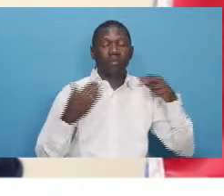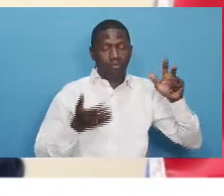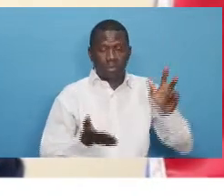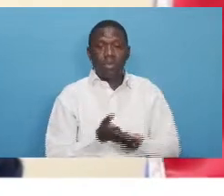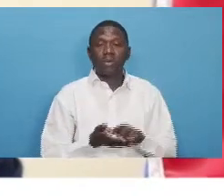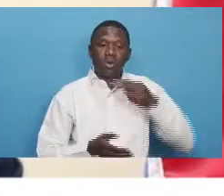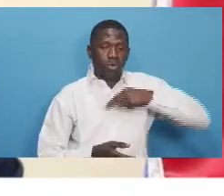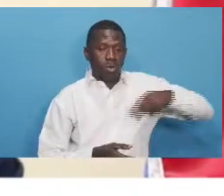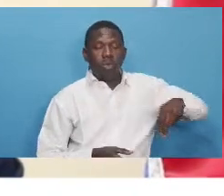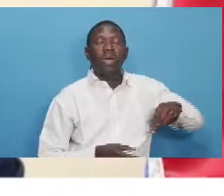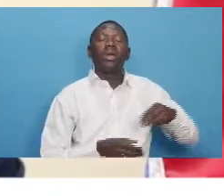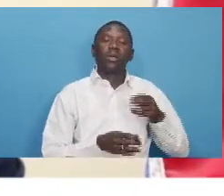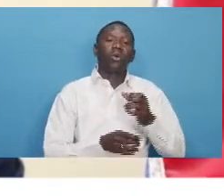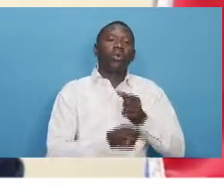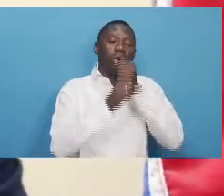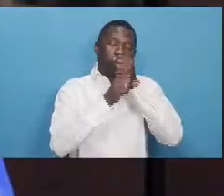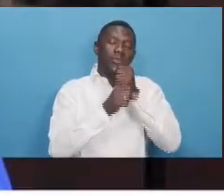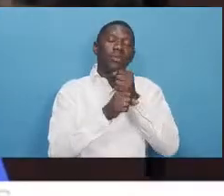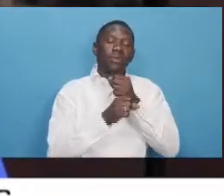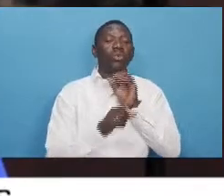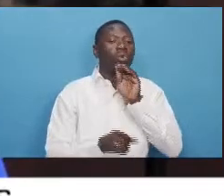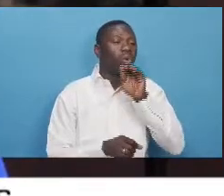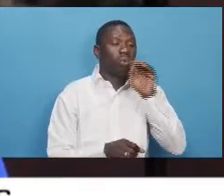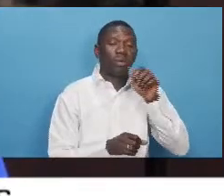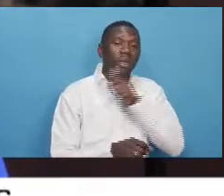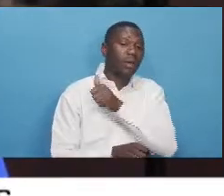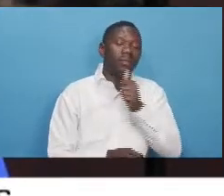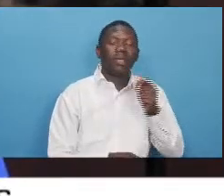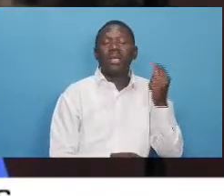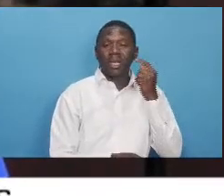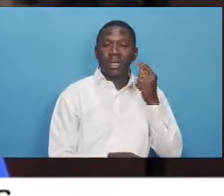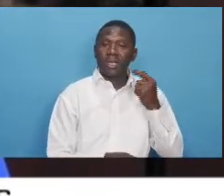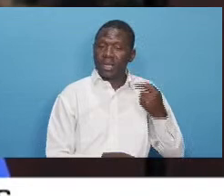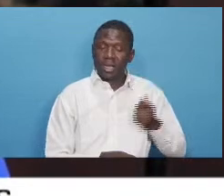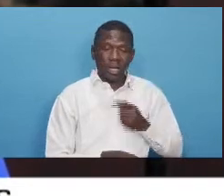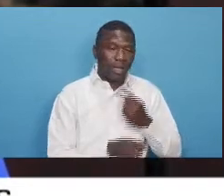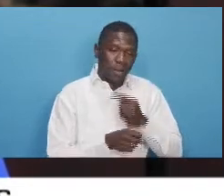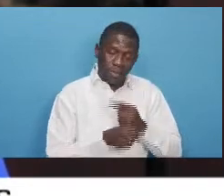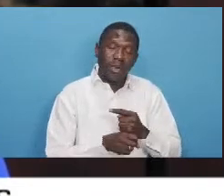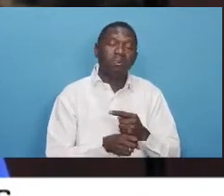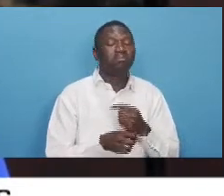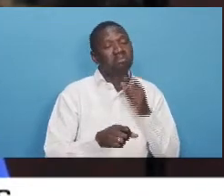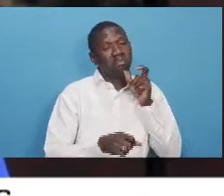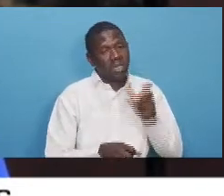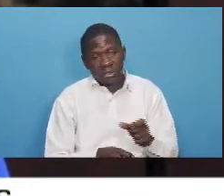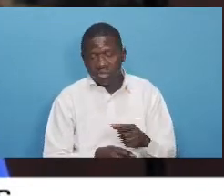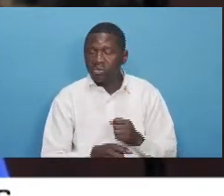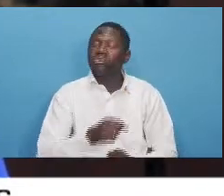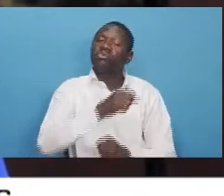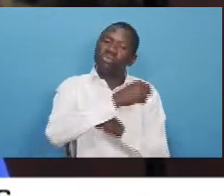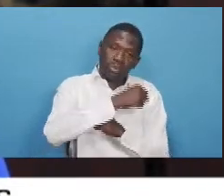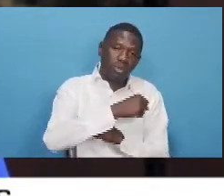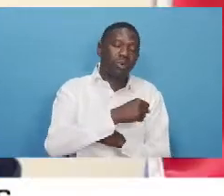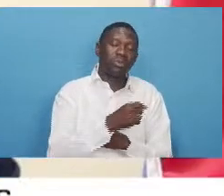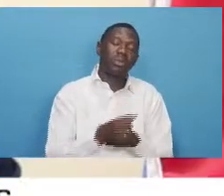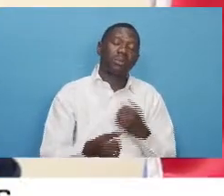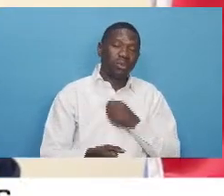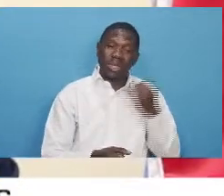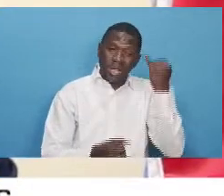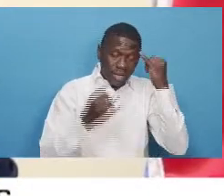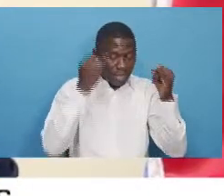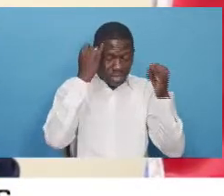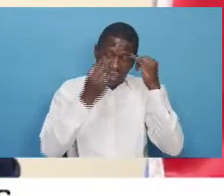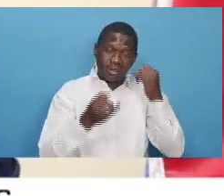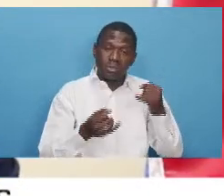and want to call on every Gambian who can to support the initiative, because the idea is to organize a